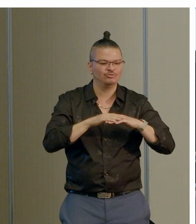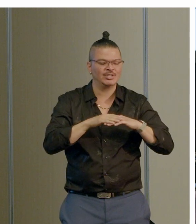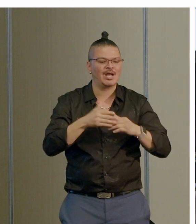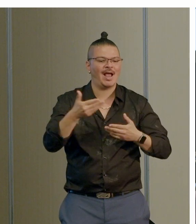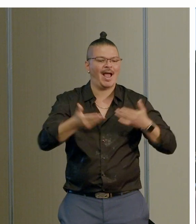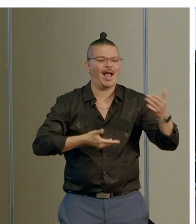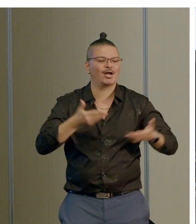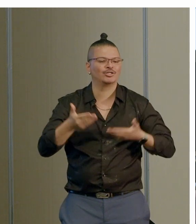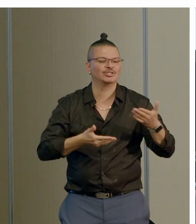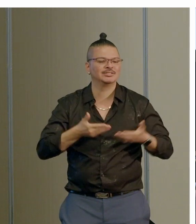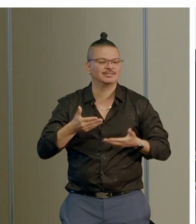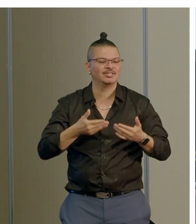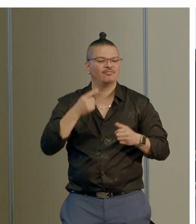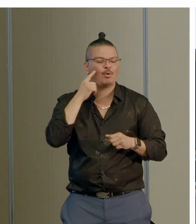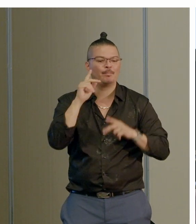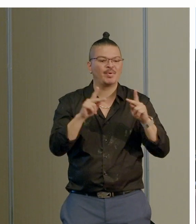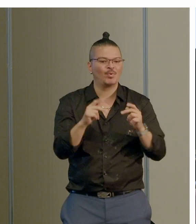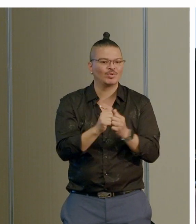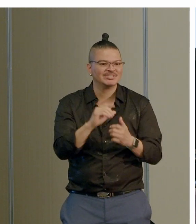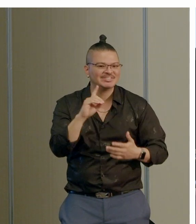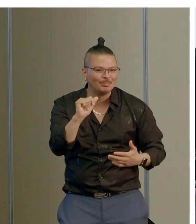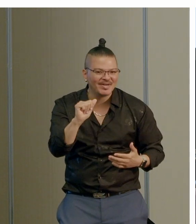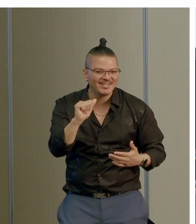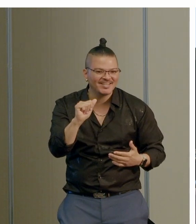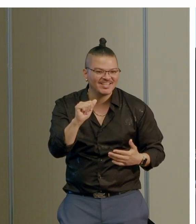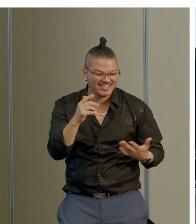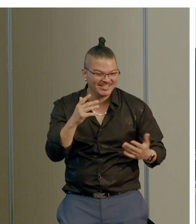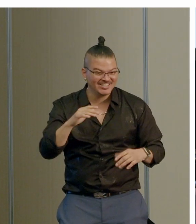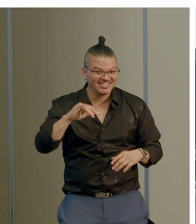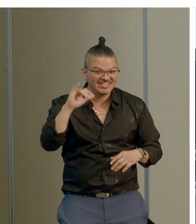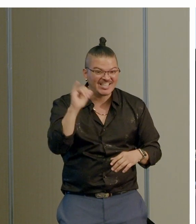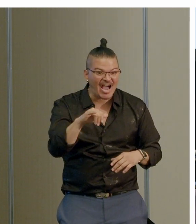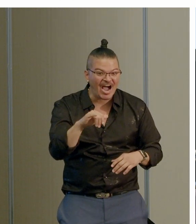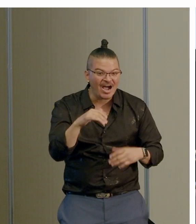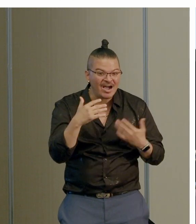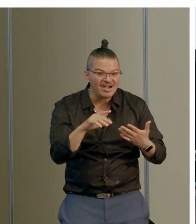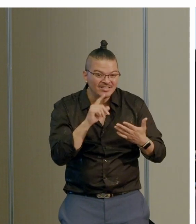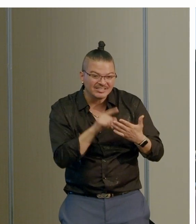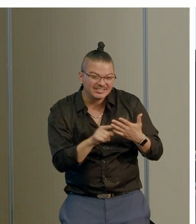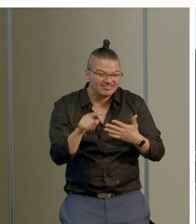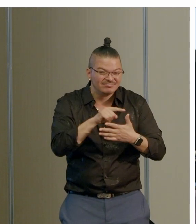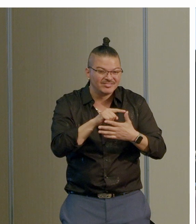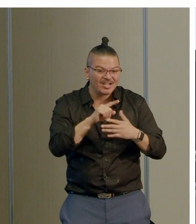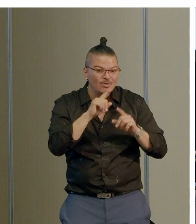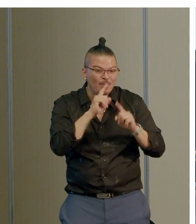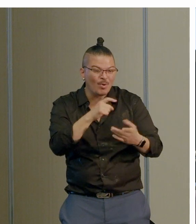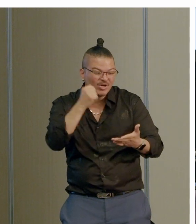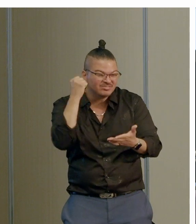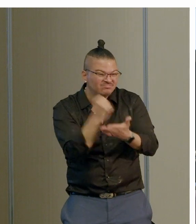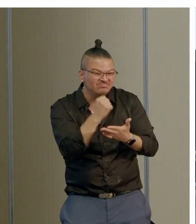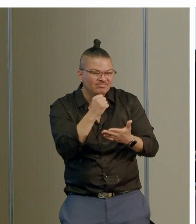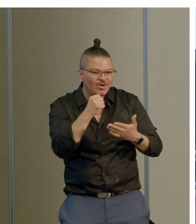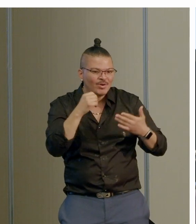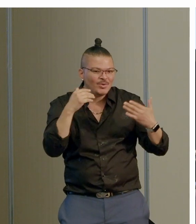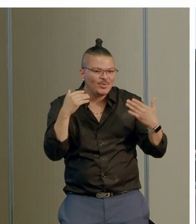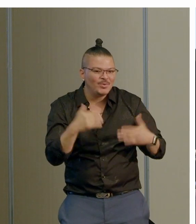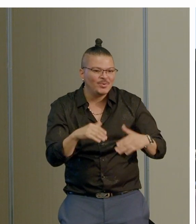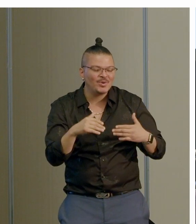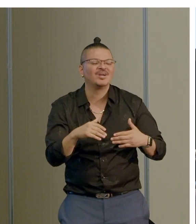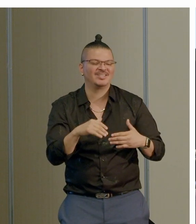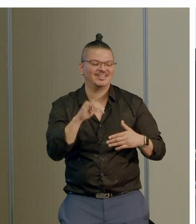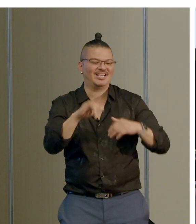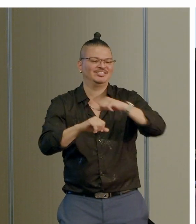that executive order helped lay a foundation. So our Department of Enterprise